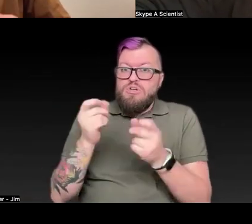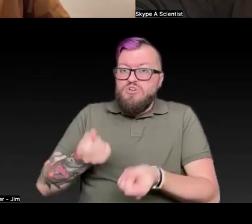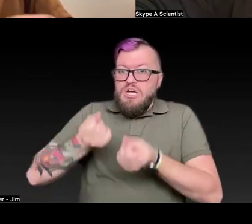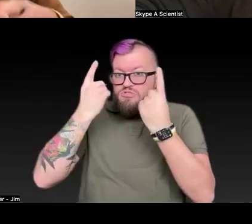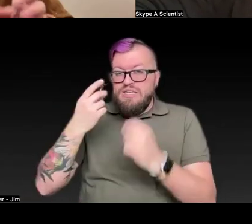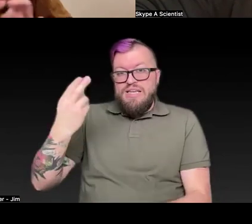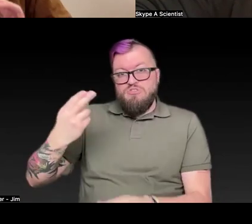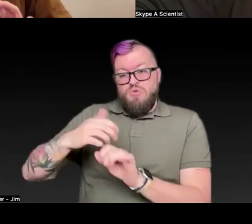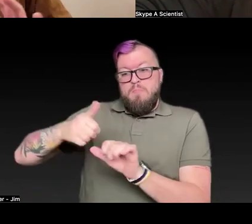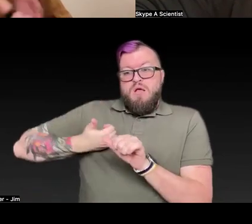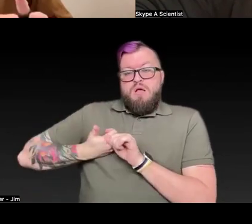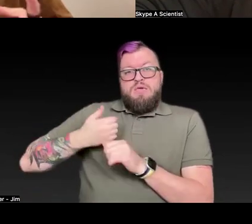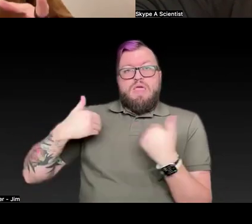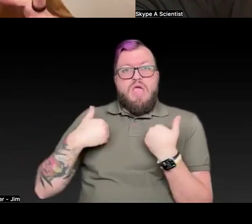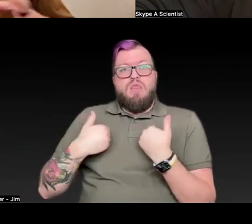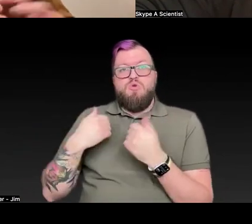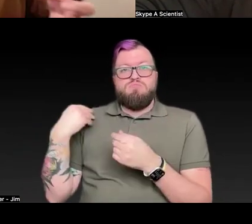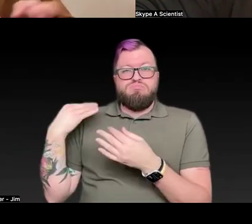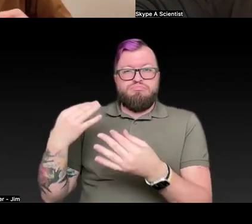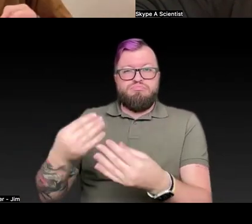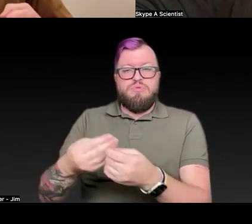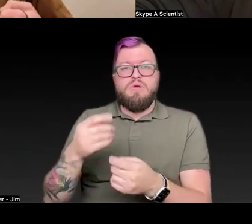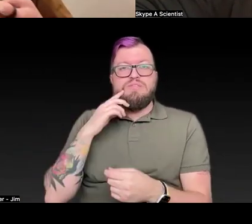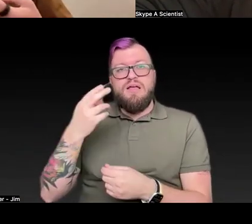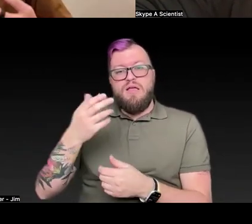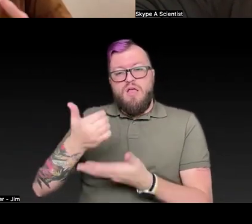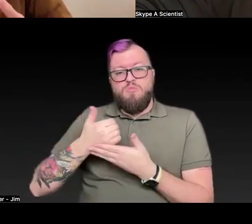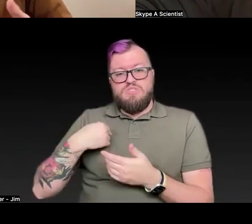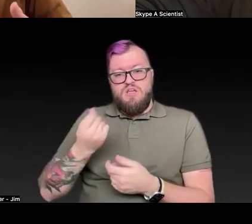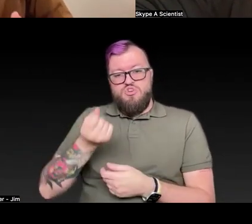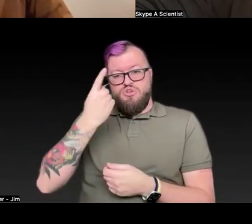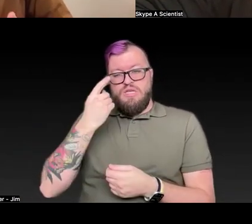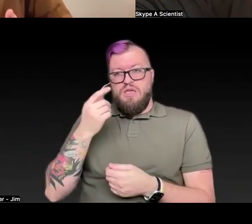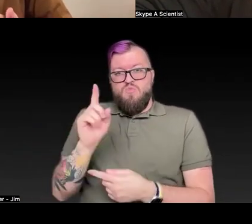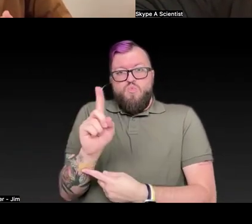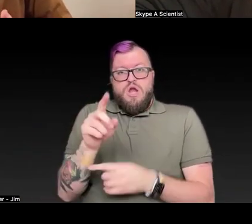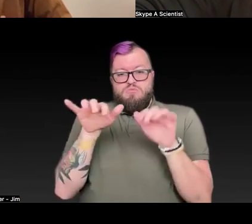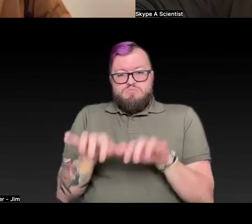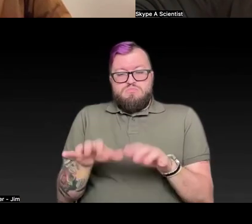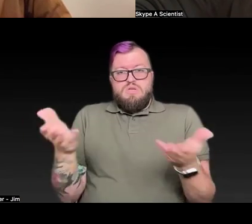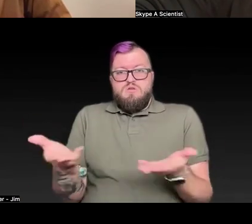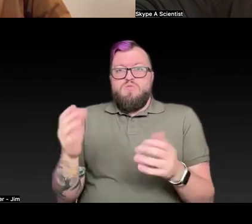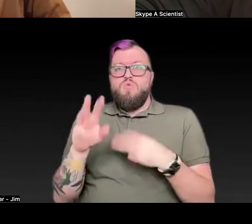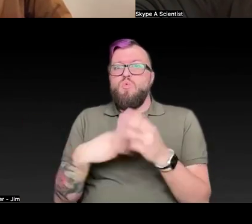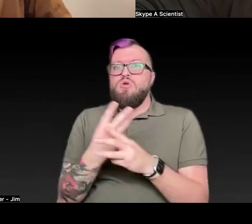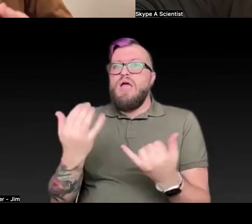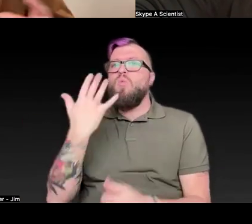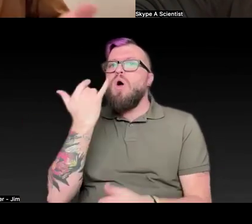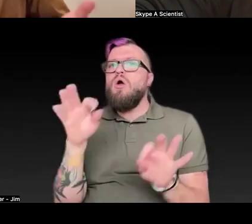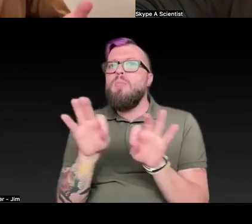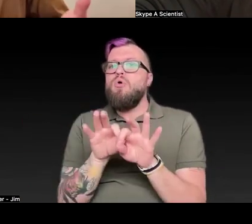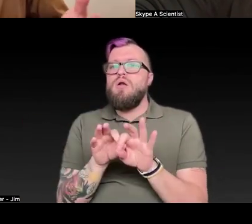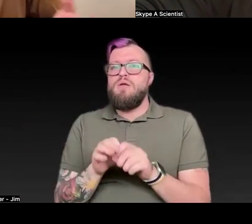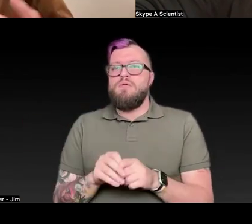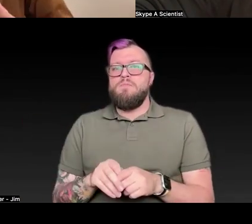animal to because it helps us understand its place in sort of the world now, and that they matter, that saving eels or an